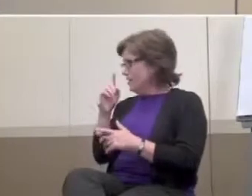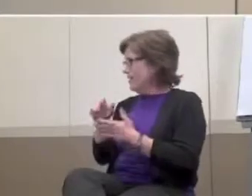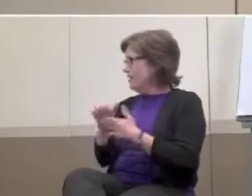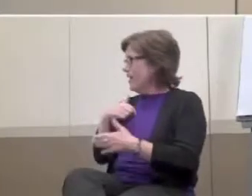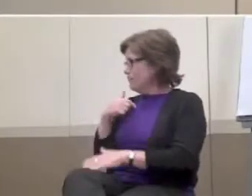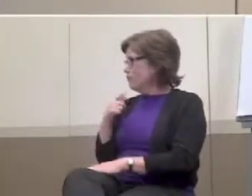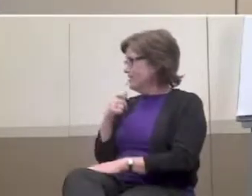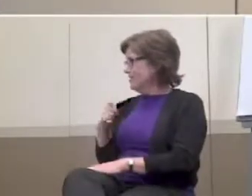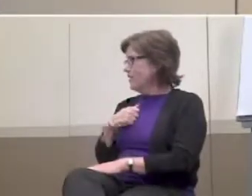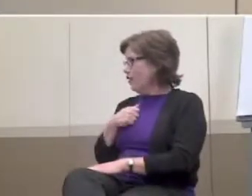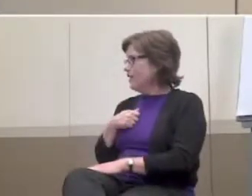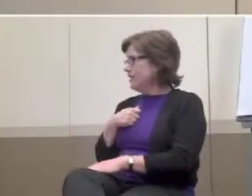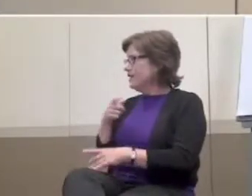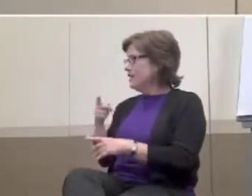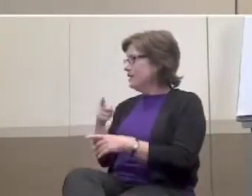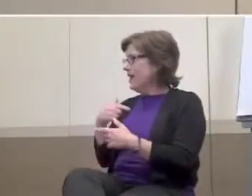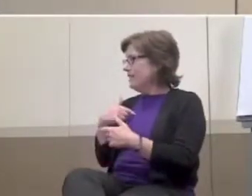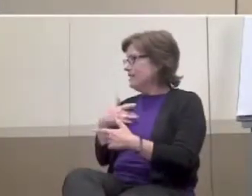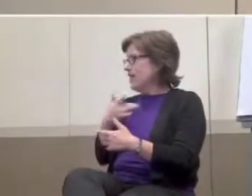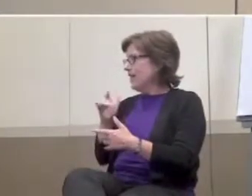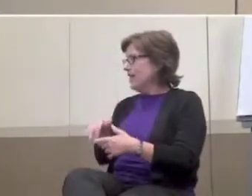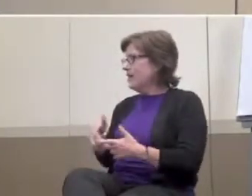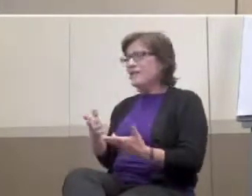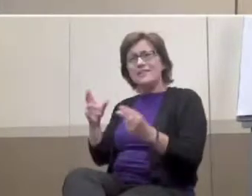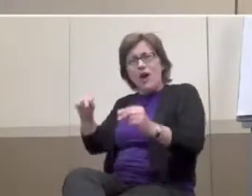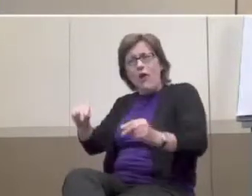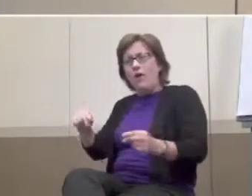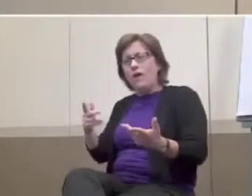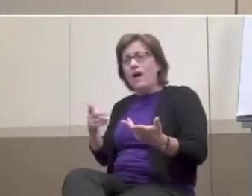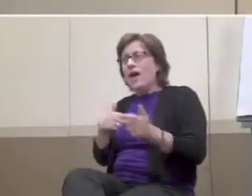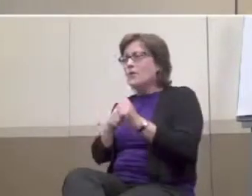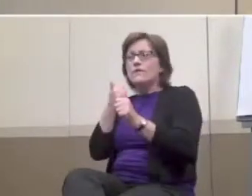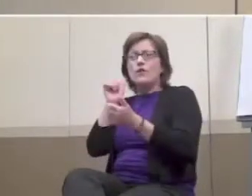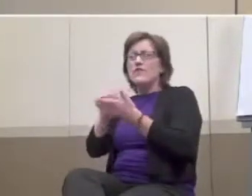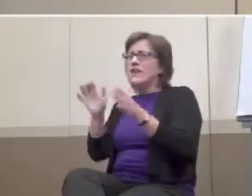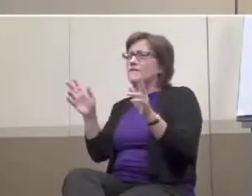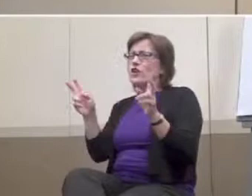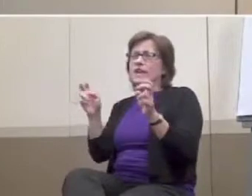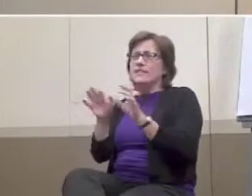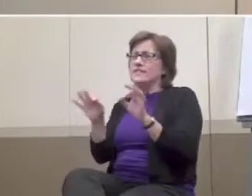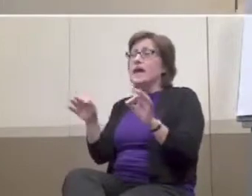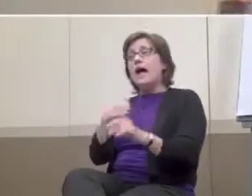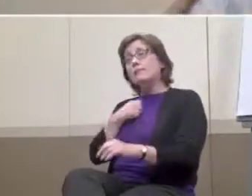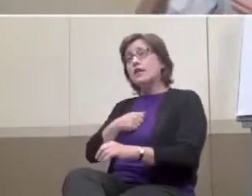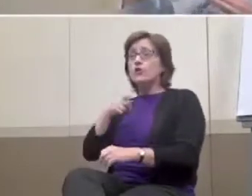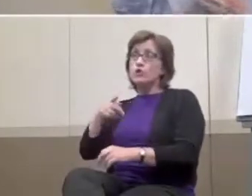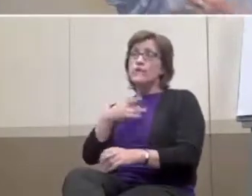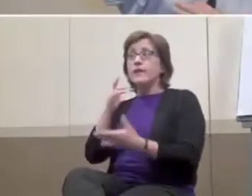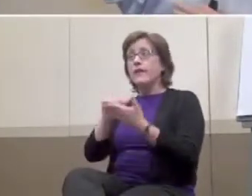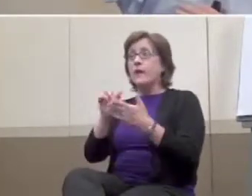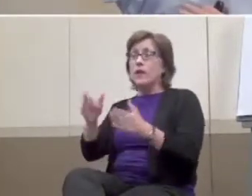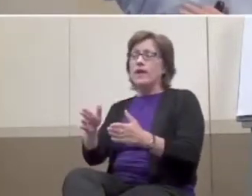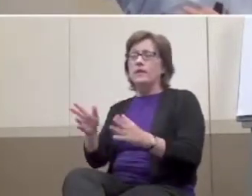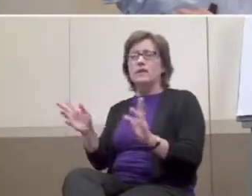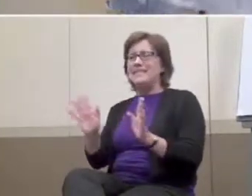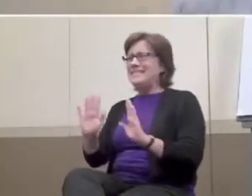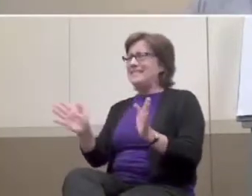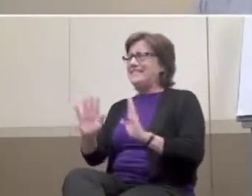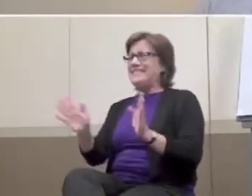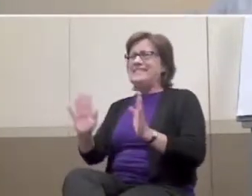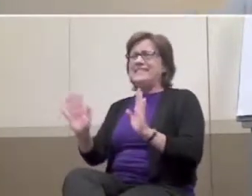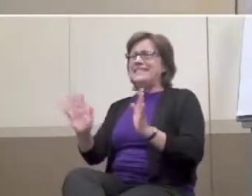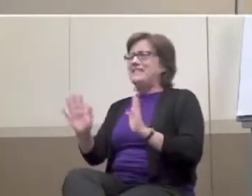that you feel that way? No. In fact, I would avoid that phrase at all costs. I would put that one on my do not do